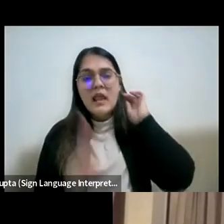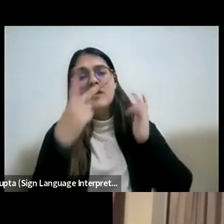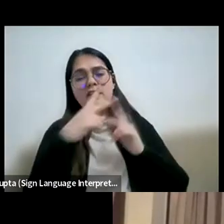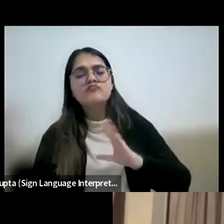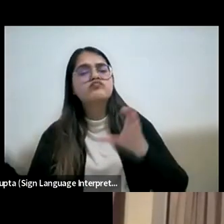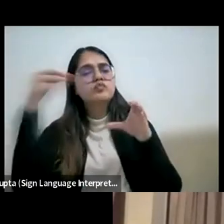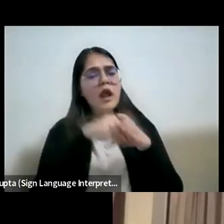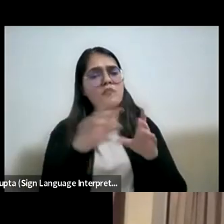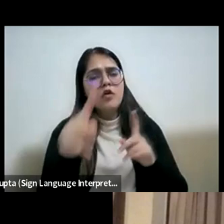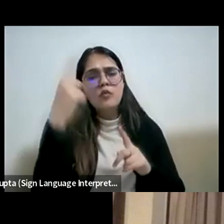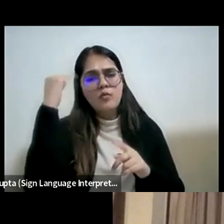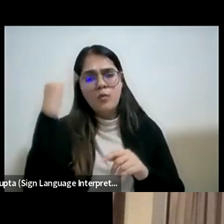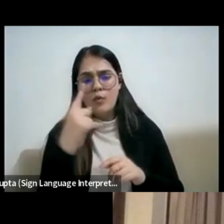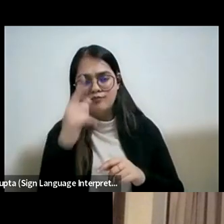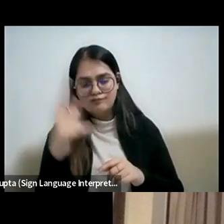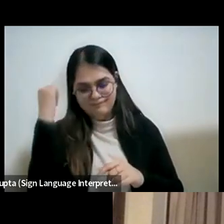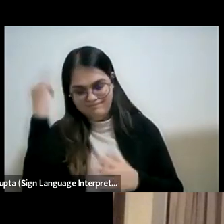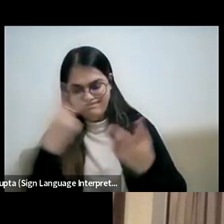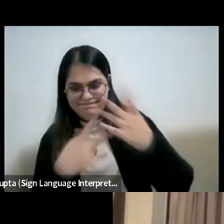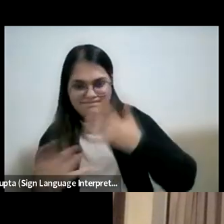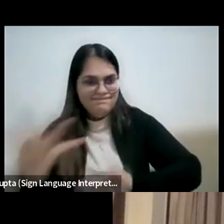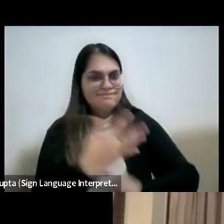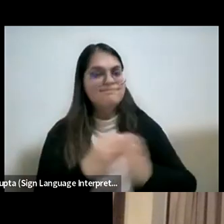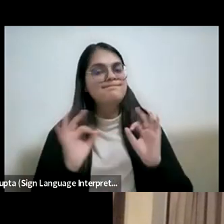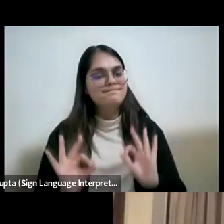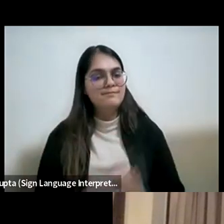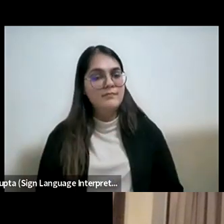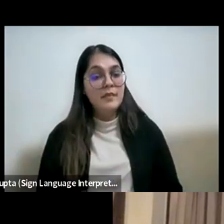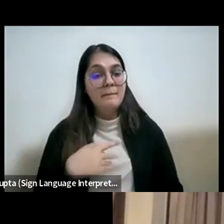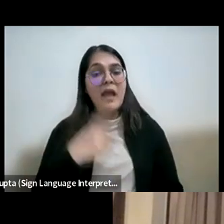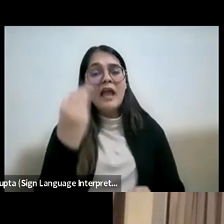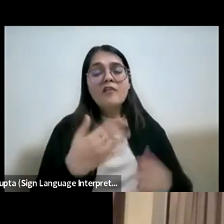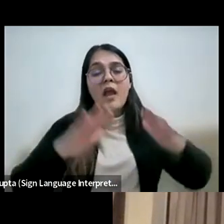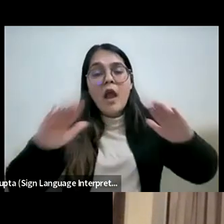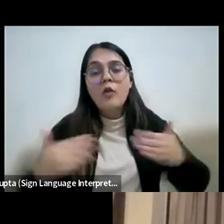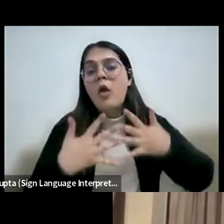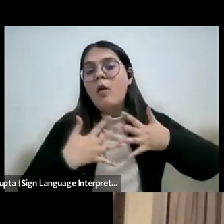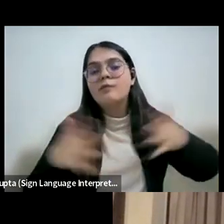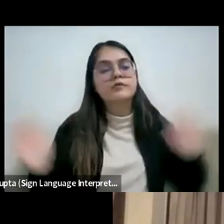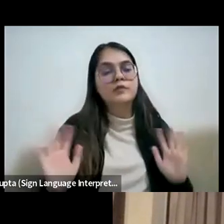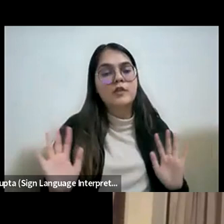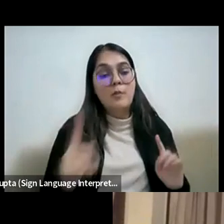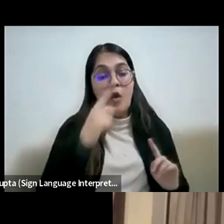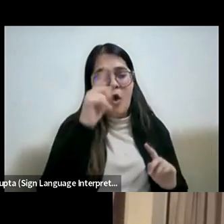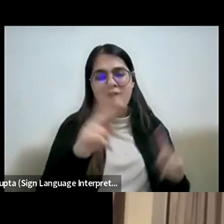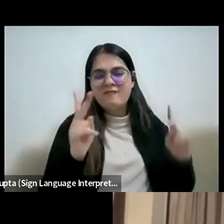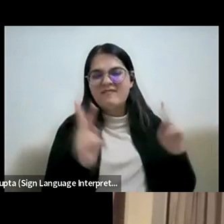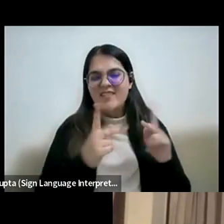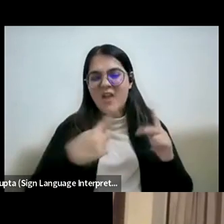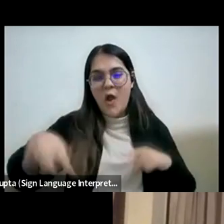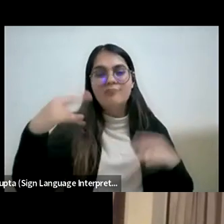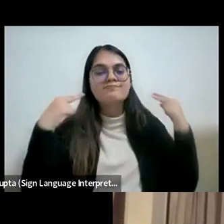initiatives. And I've only given a very brief description of them because I do believe that the members on the panel are all pretty